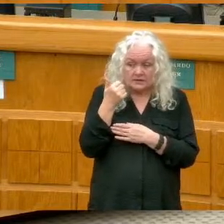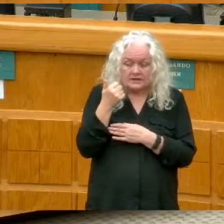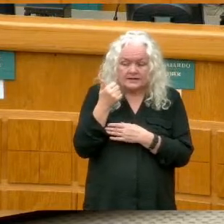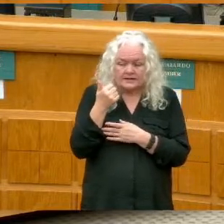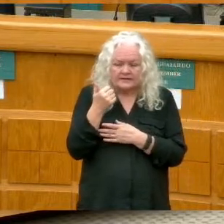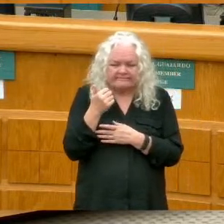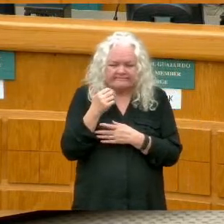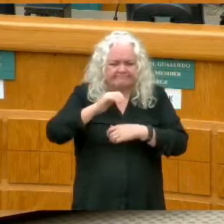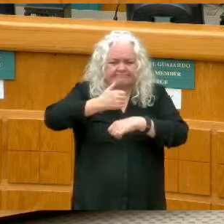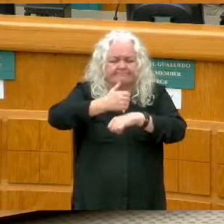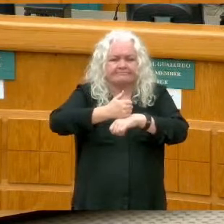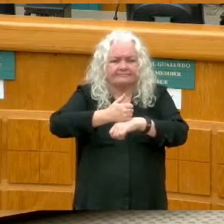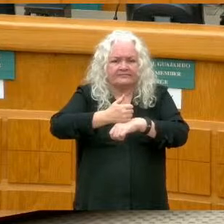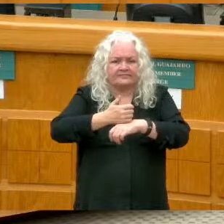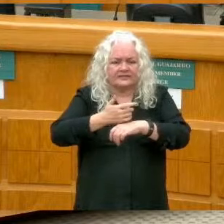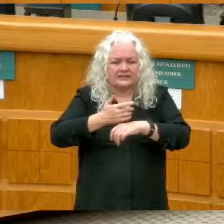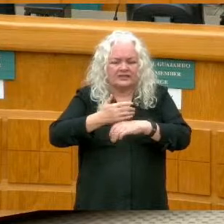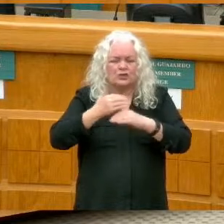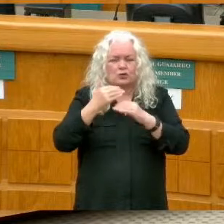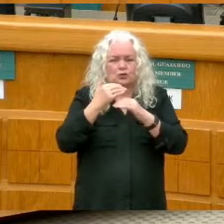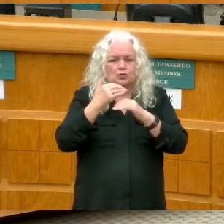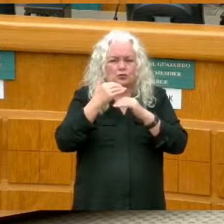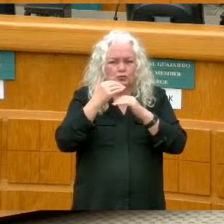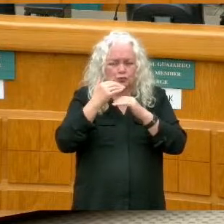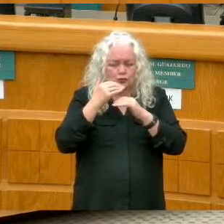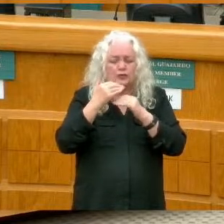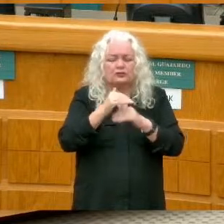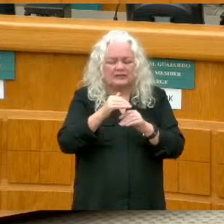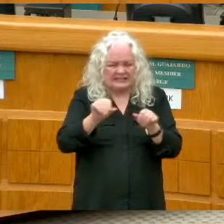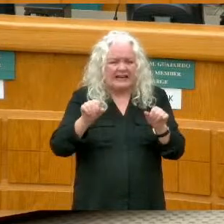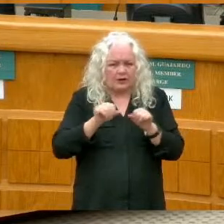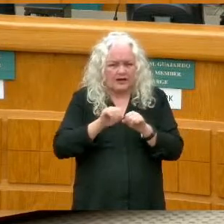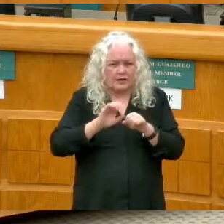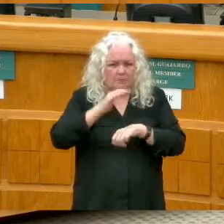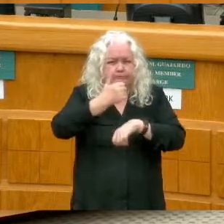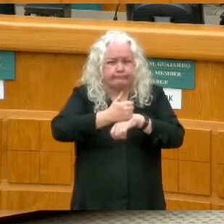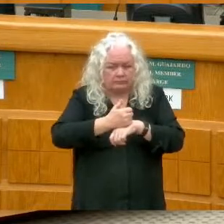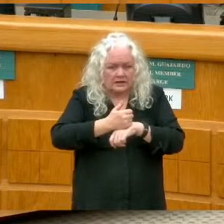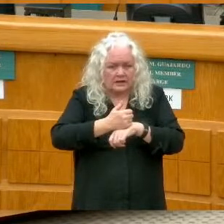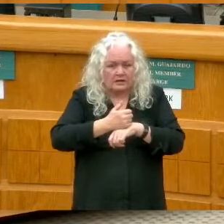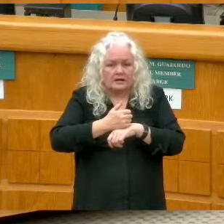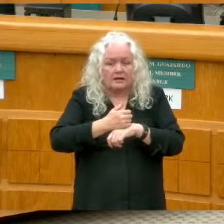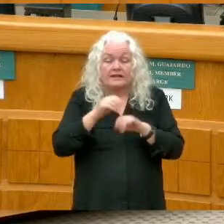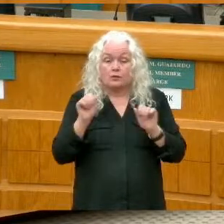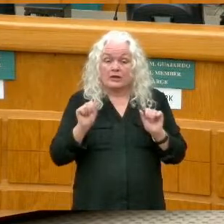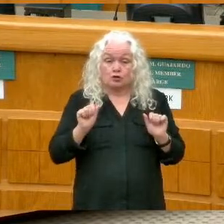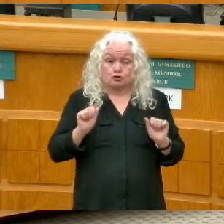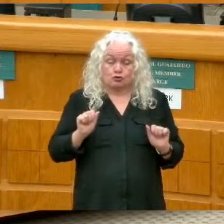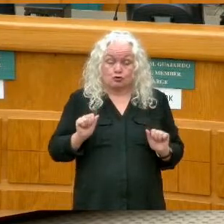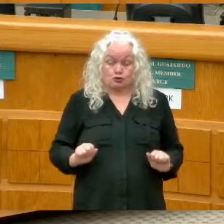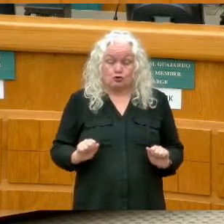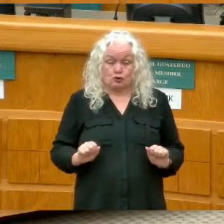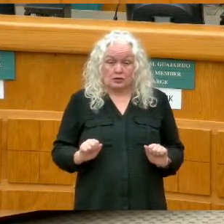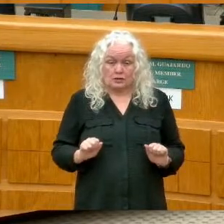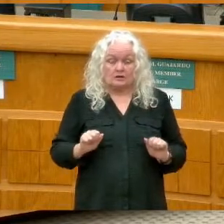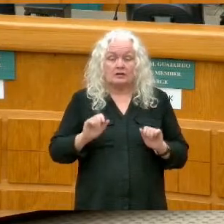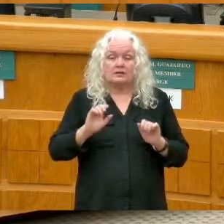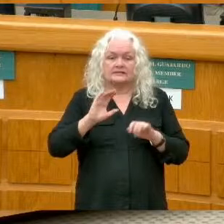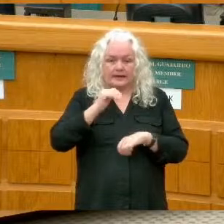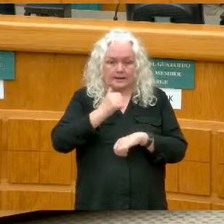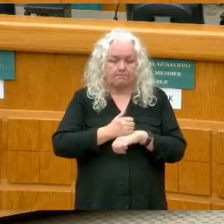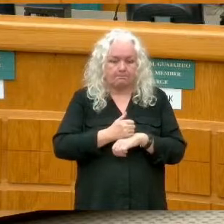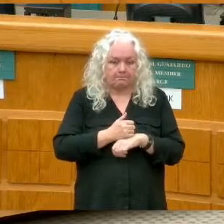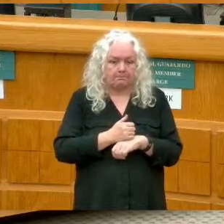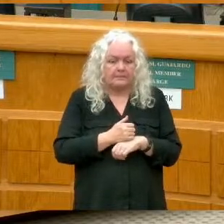construction, I would say a restricted area due to construction that we could possibly do.